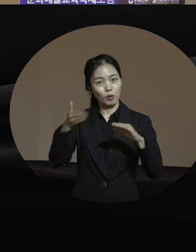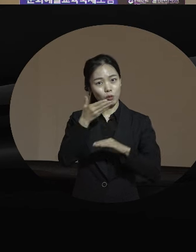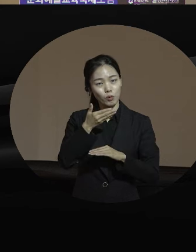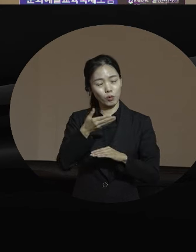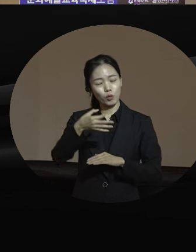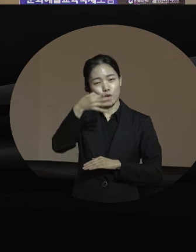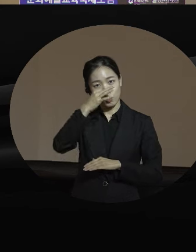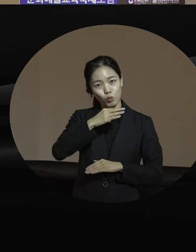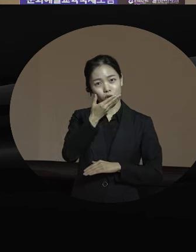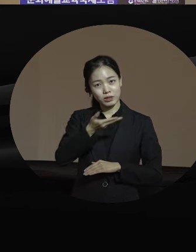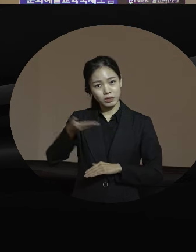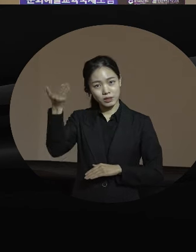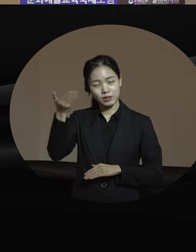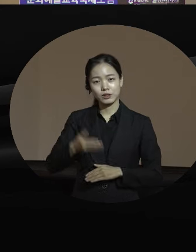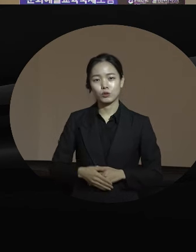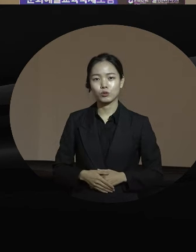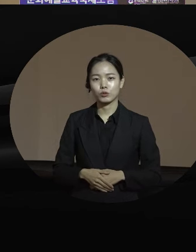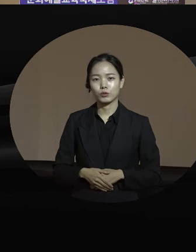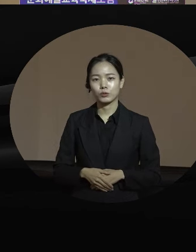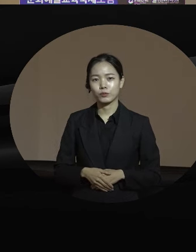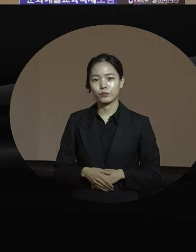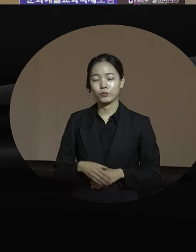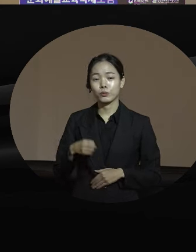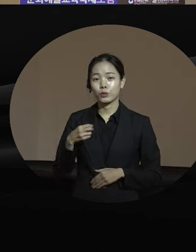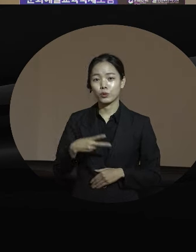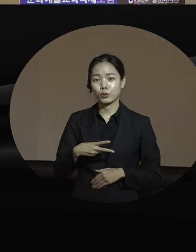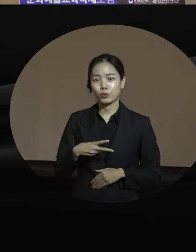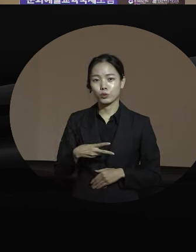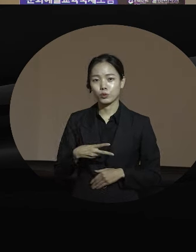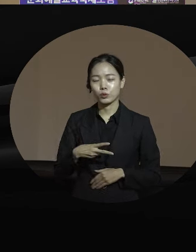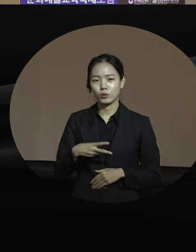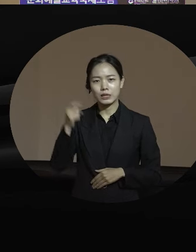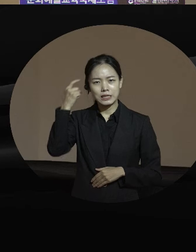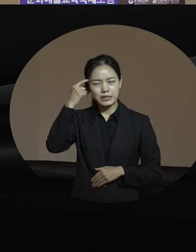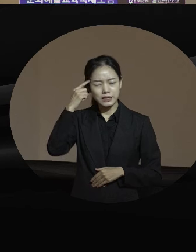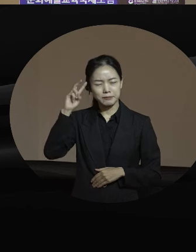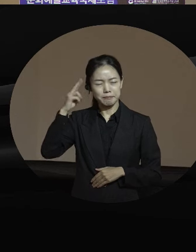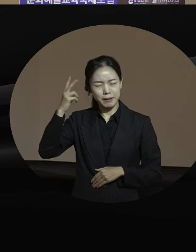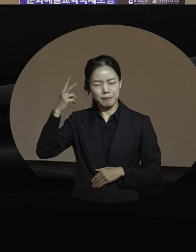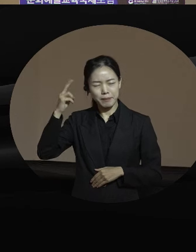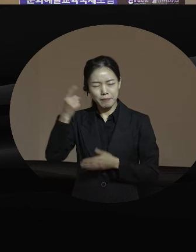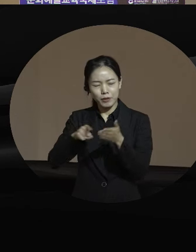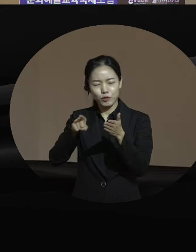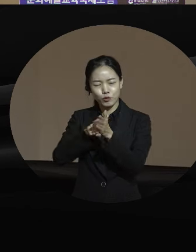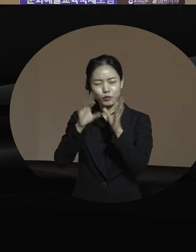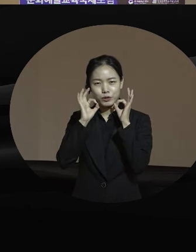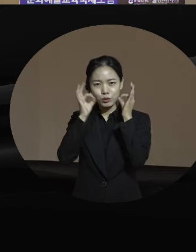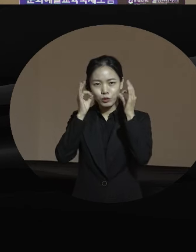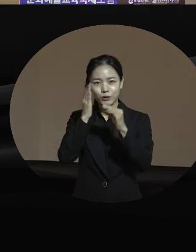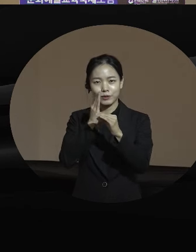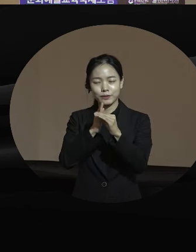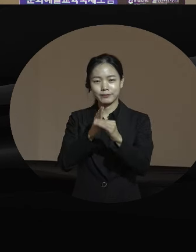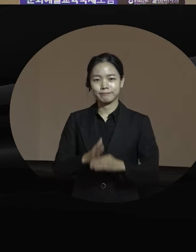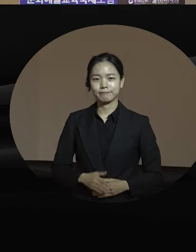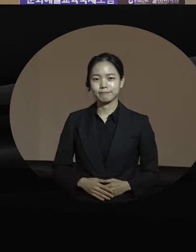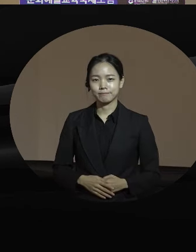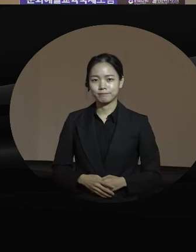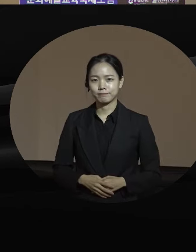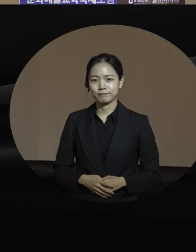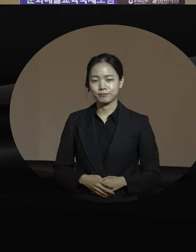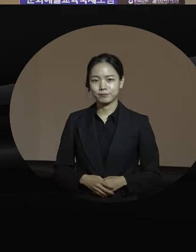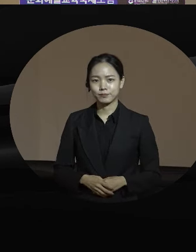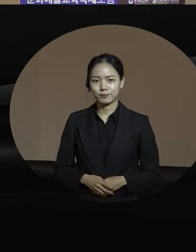and to improve the social status and appreciation of the field. Its top priority is children's and